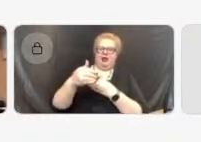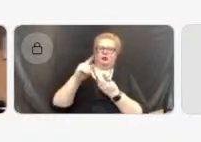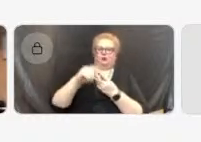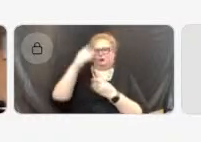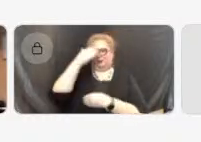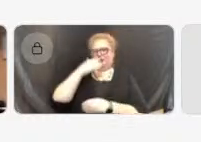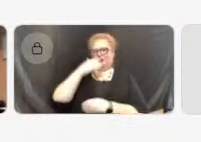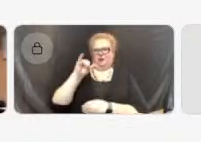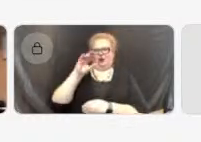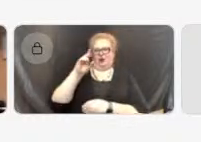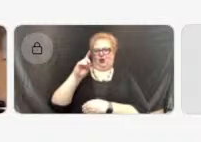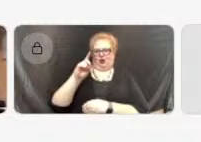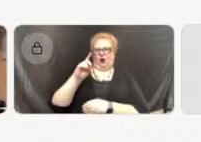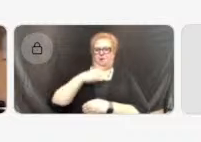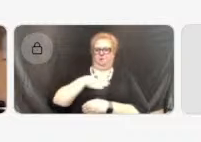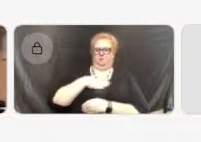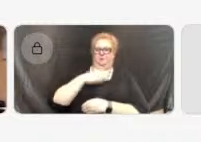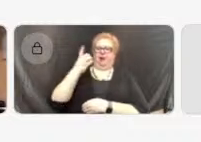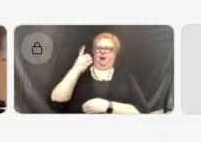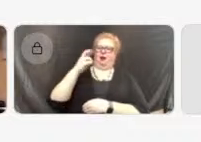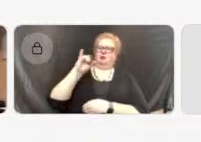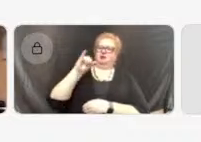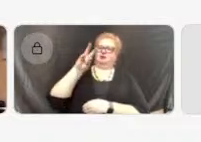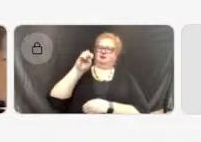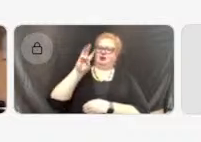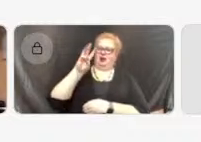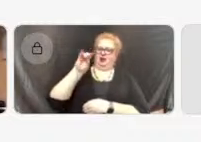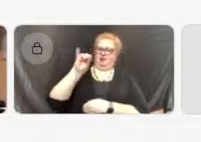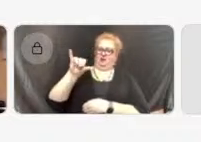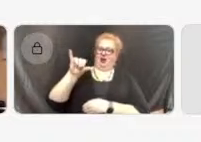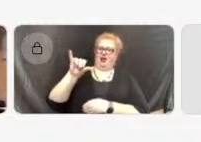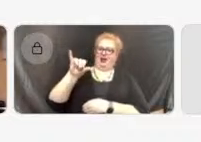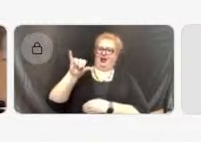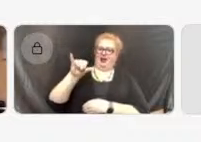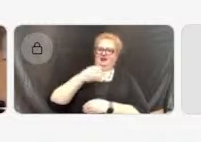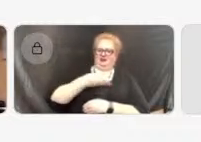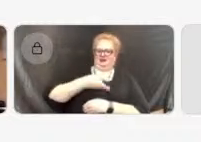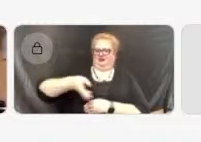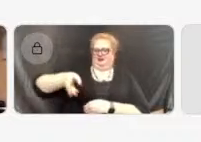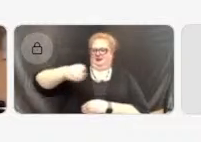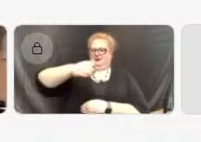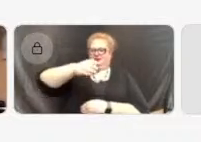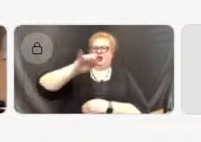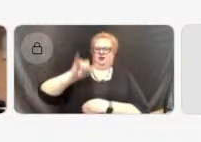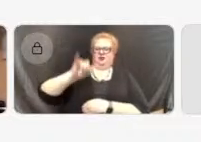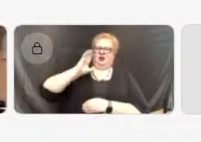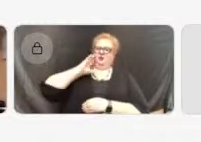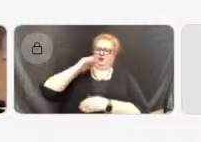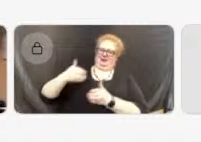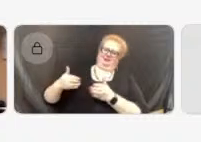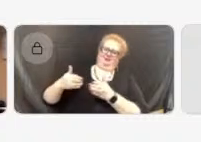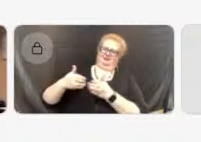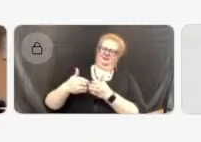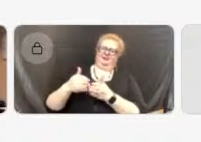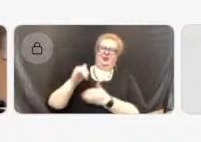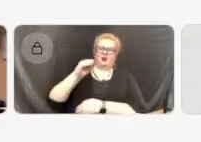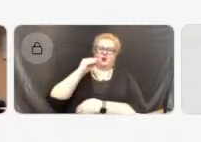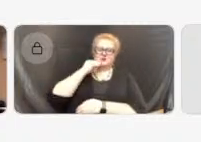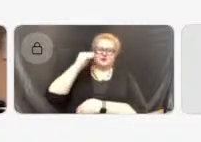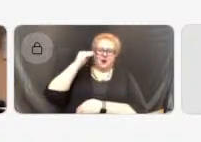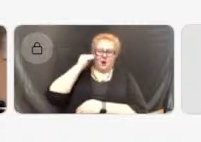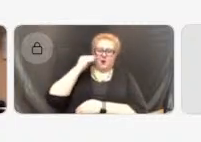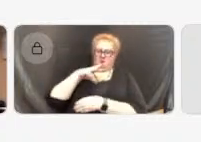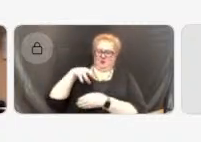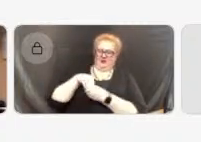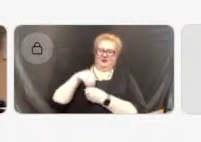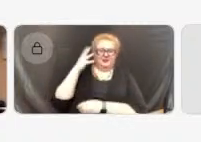yard, all along my driveway. So the idea of these homes setting up within